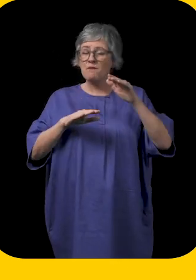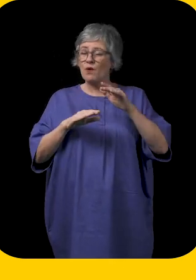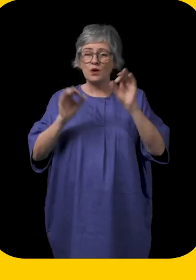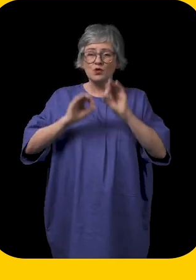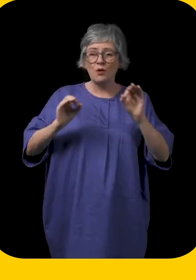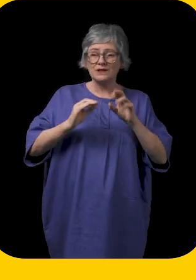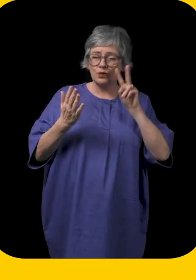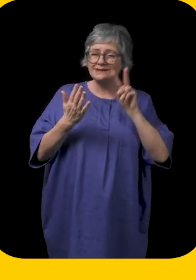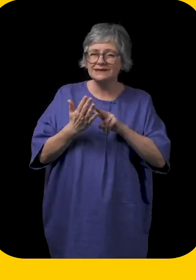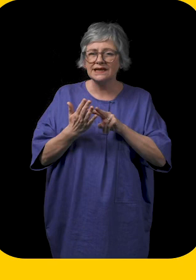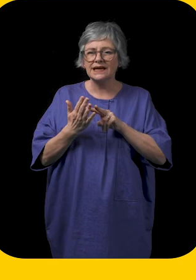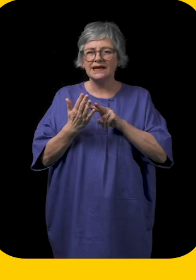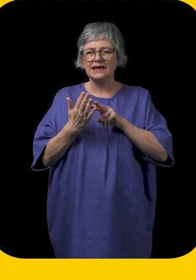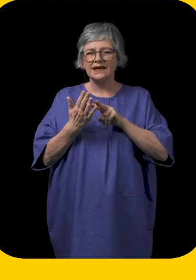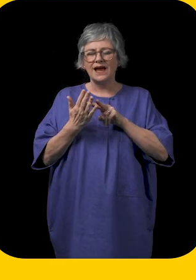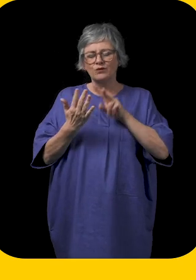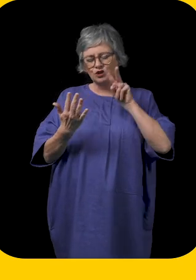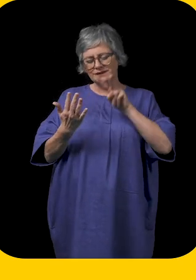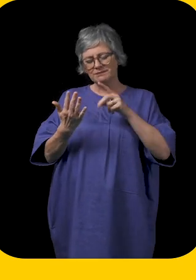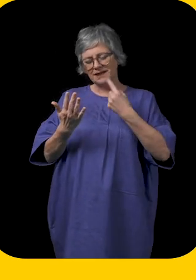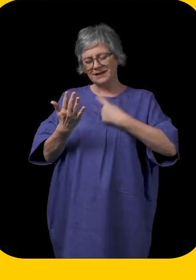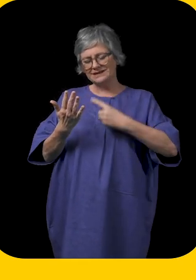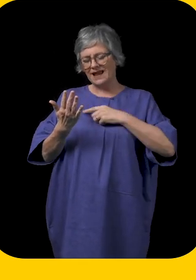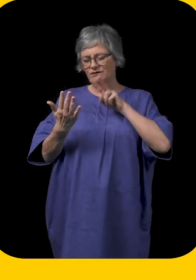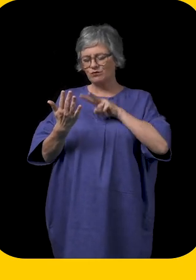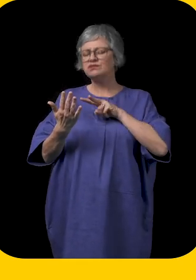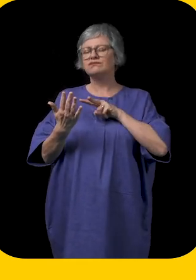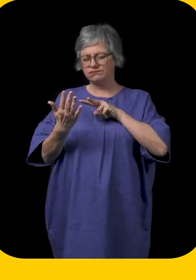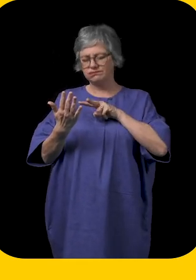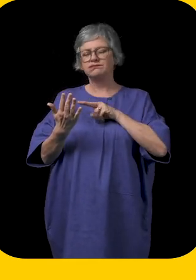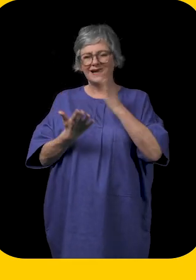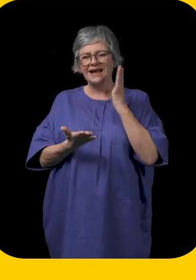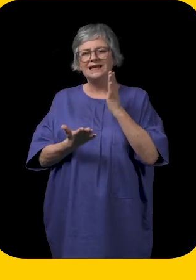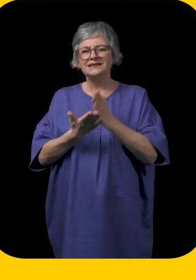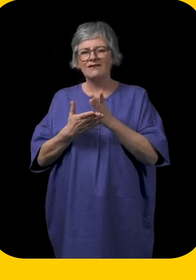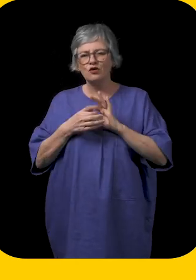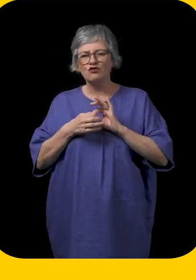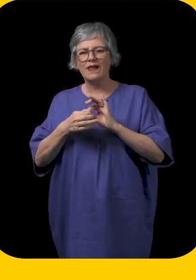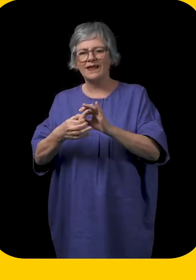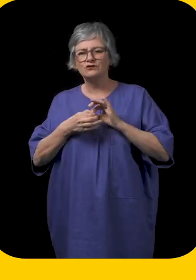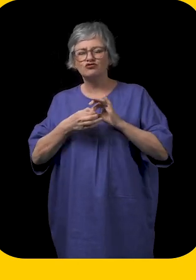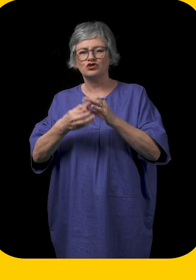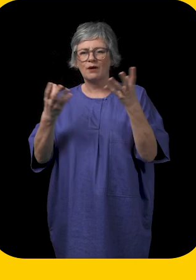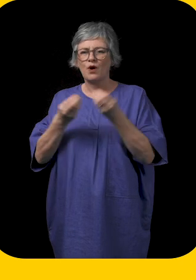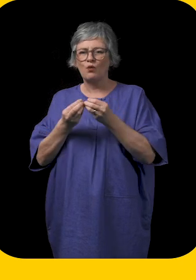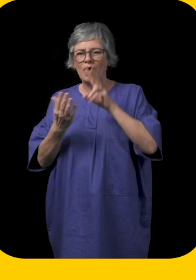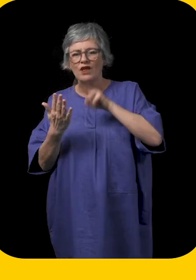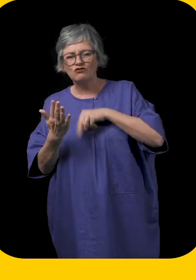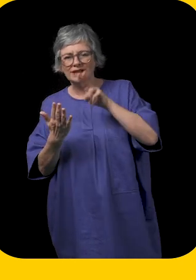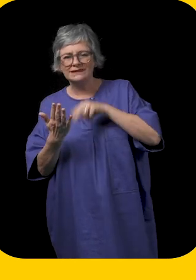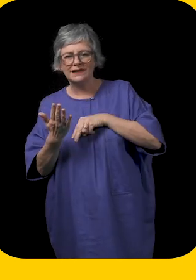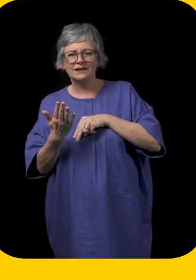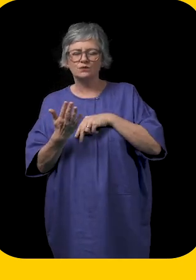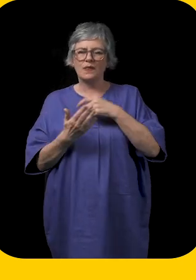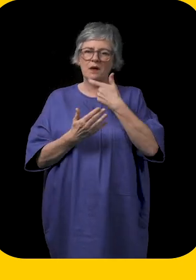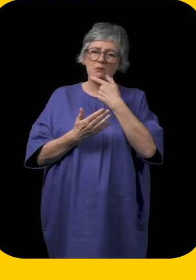to me, even if it's a moment that nobody else will ever see, it's a moment that was just with myself. And then definitely in terms of relationships